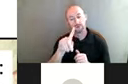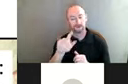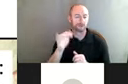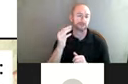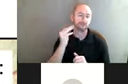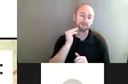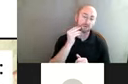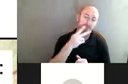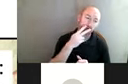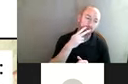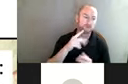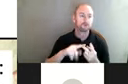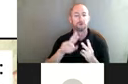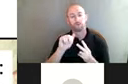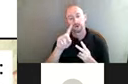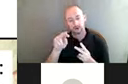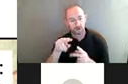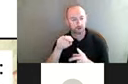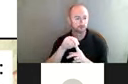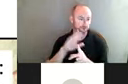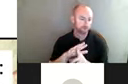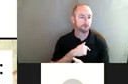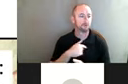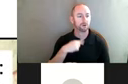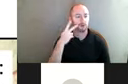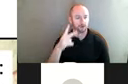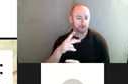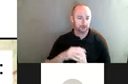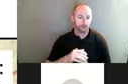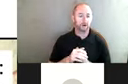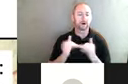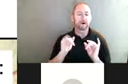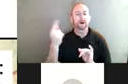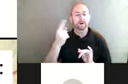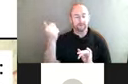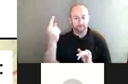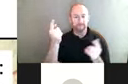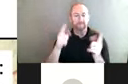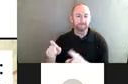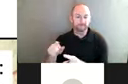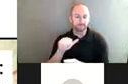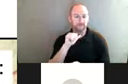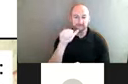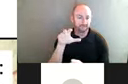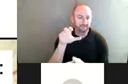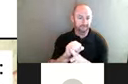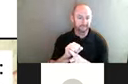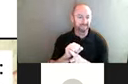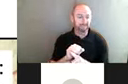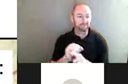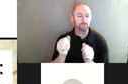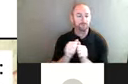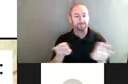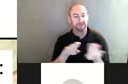smoke and radon exposure, what we're seeing, there's still something else that's happening there that's not captured by behavioral